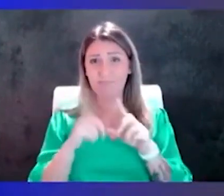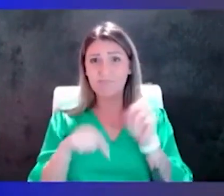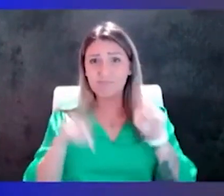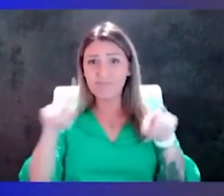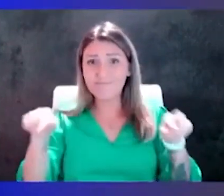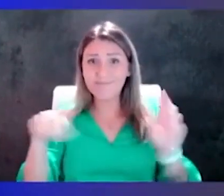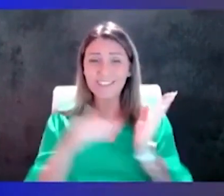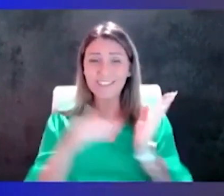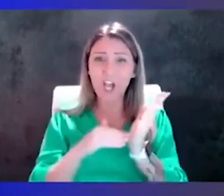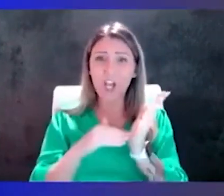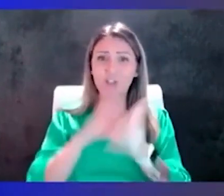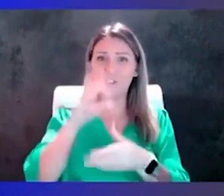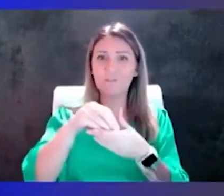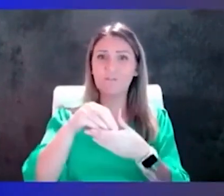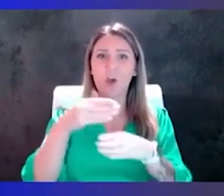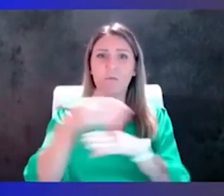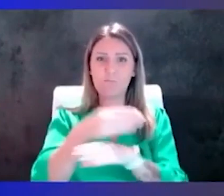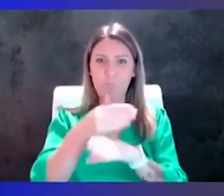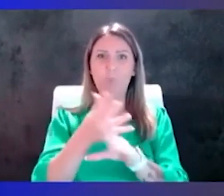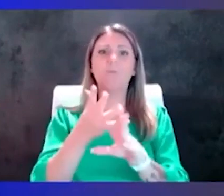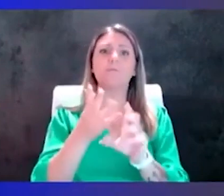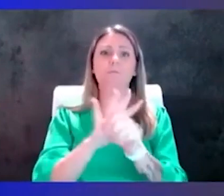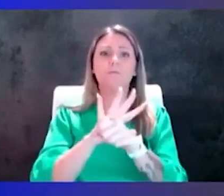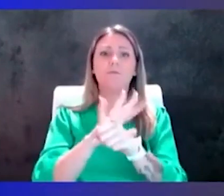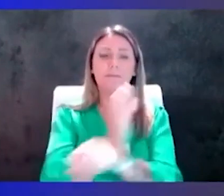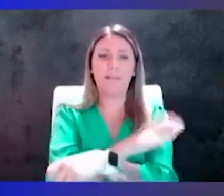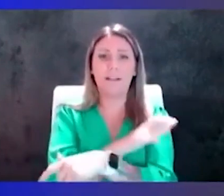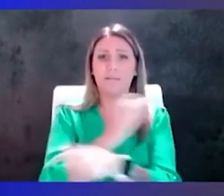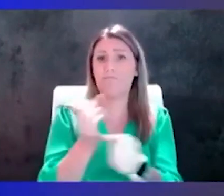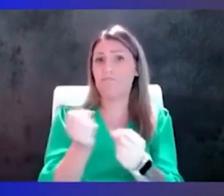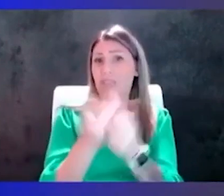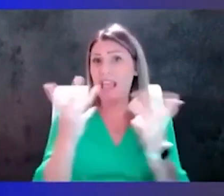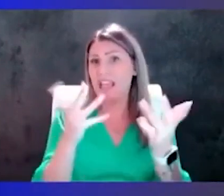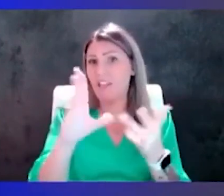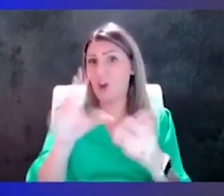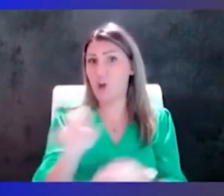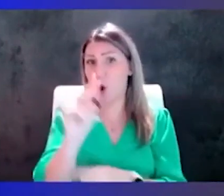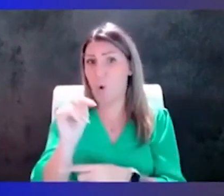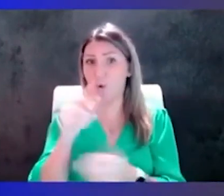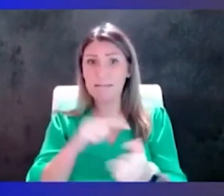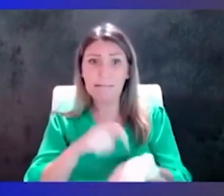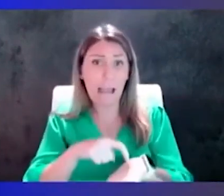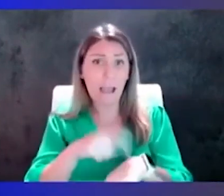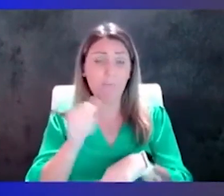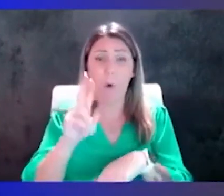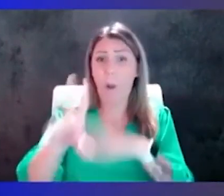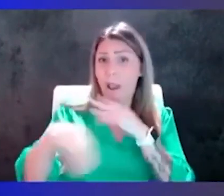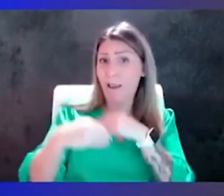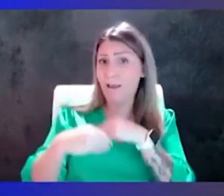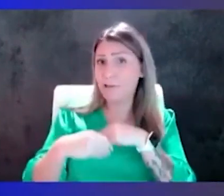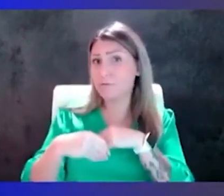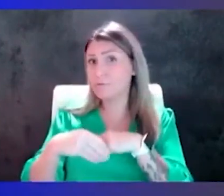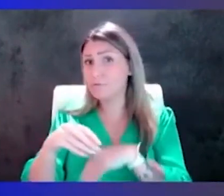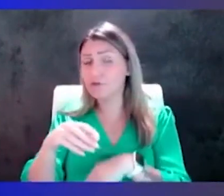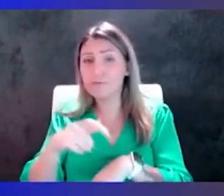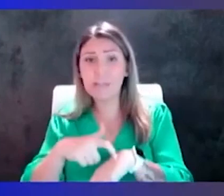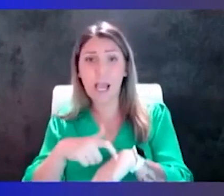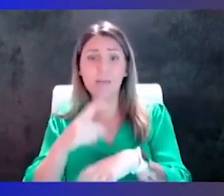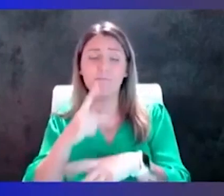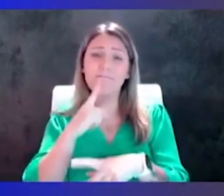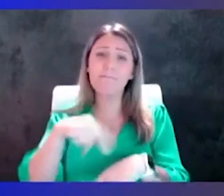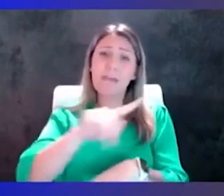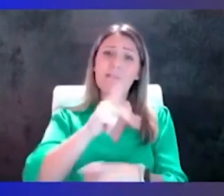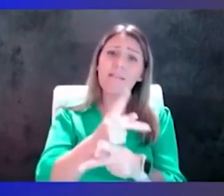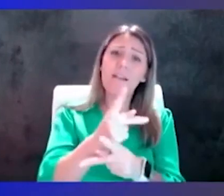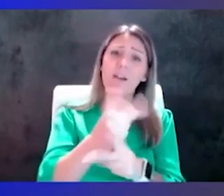post-COVID clinic. Many of them are doing this on kind of their own time or extra time or whatever. They're doing it because they care and they want to serve the community. And so it's